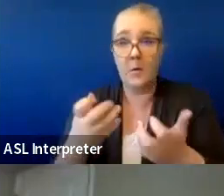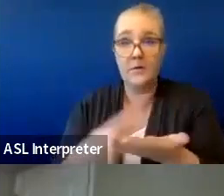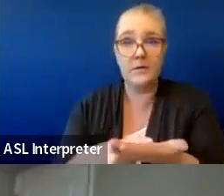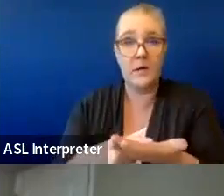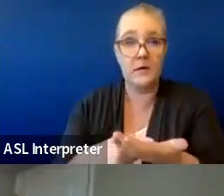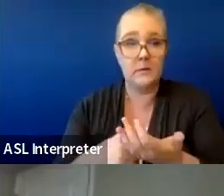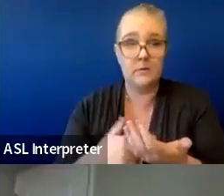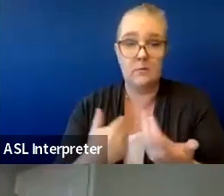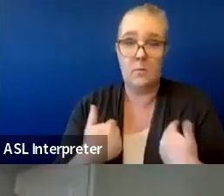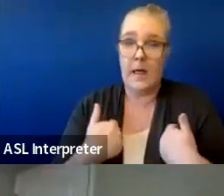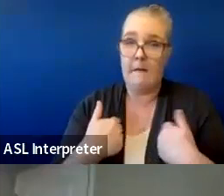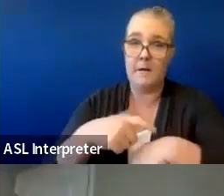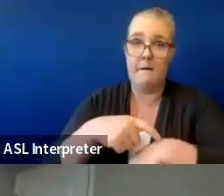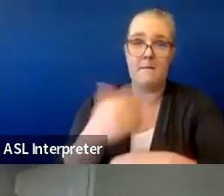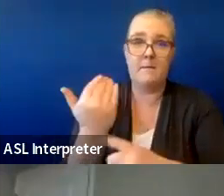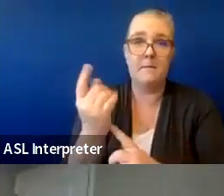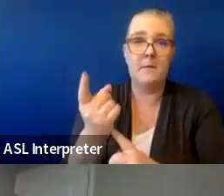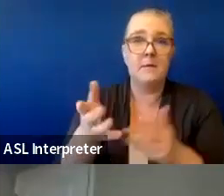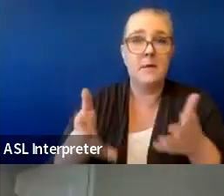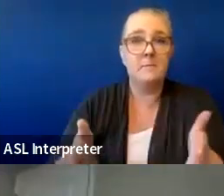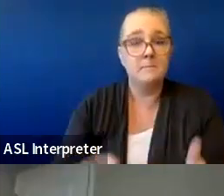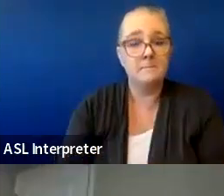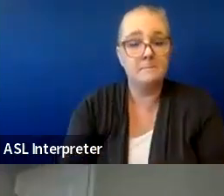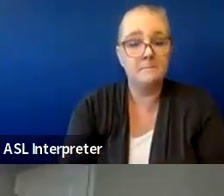if anybody has anything they'd like to talk about.